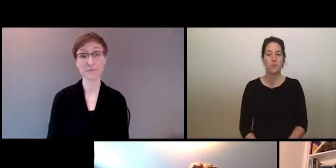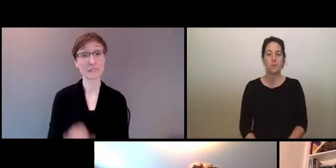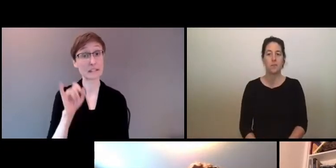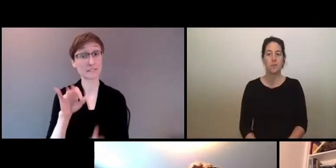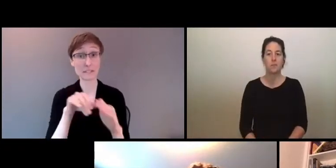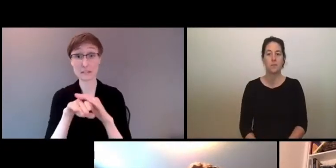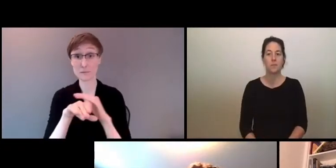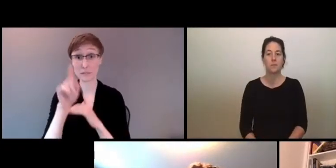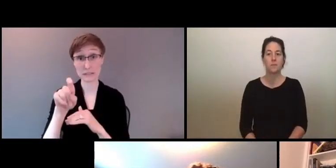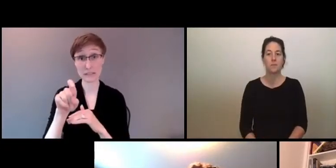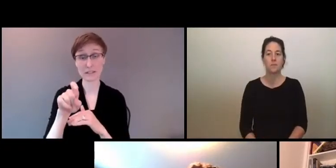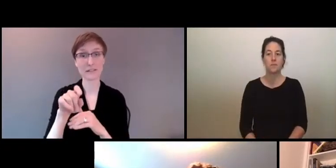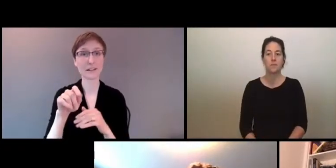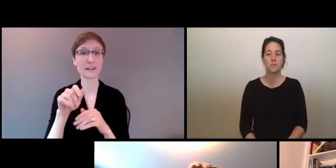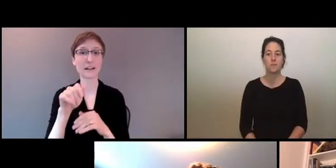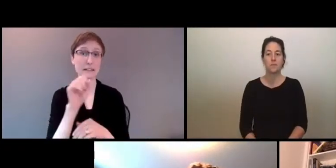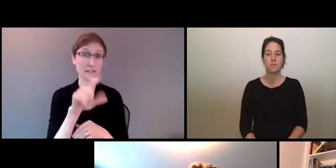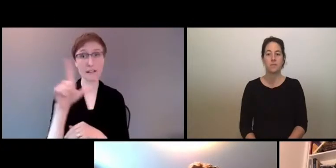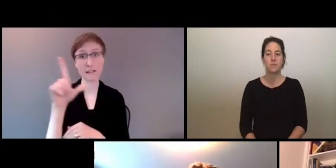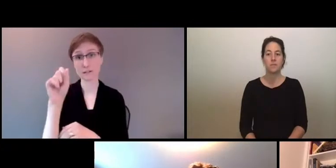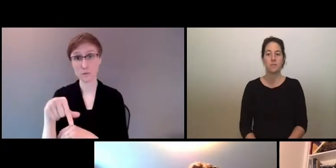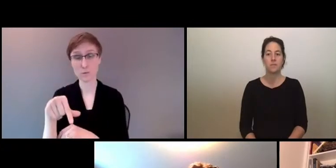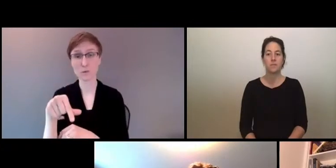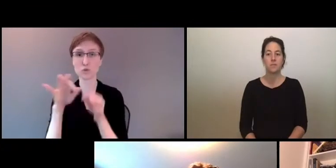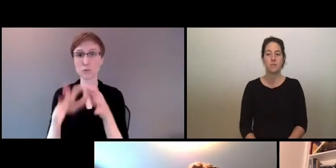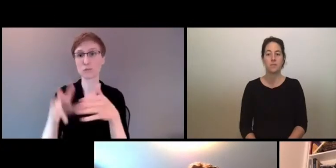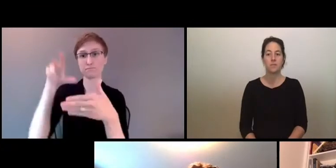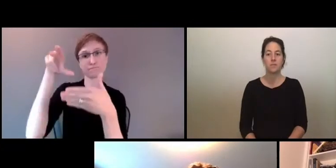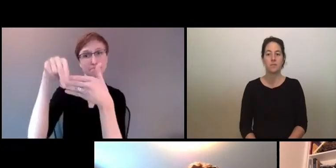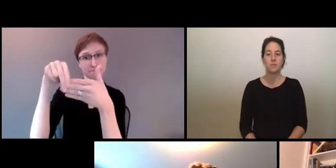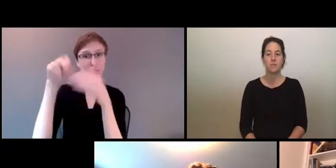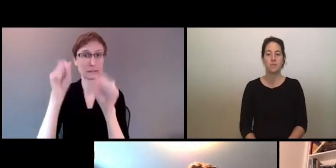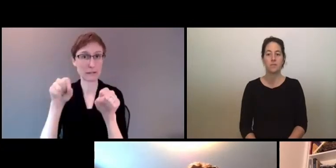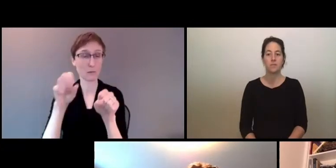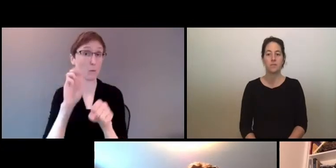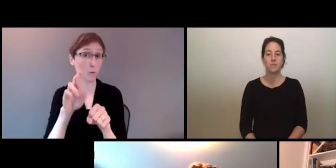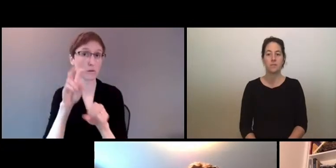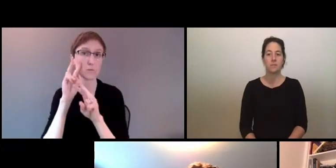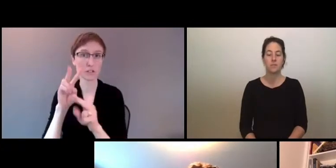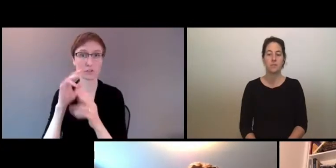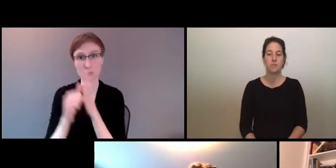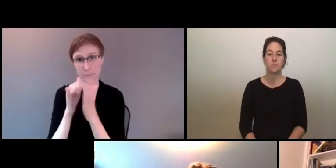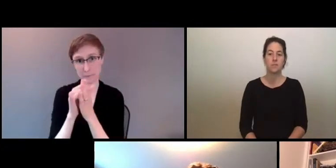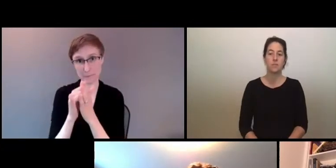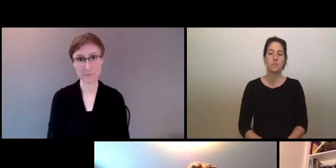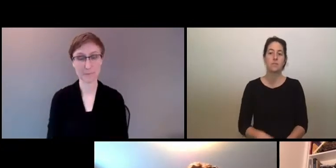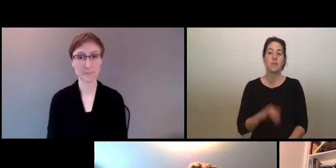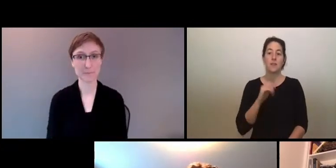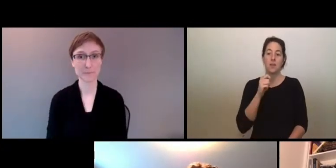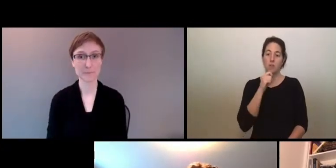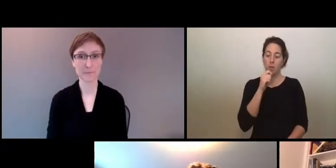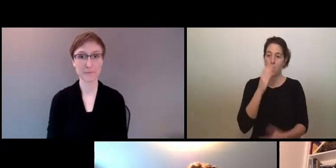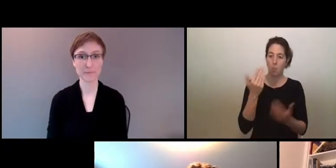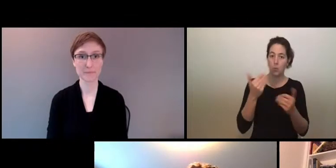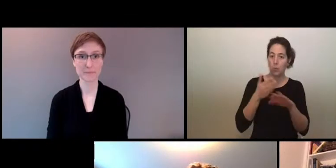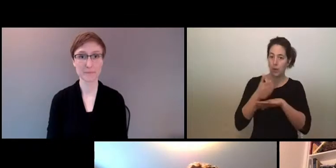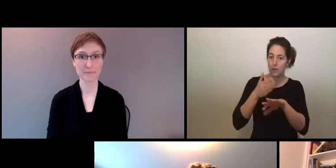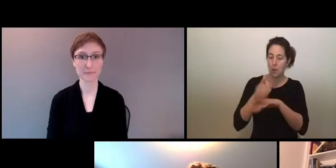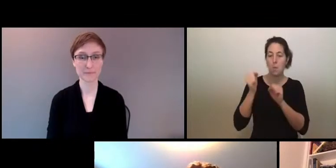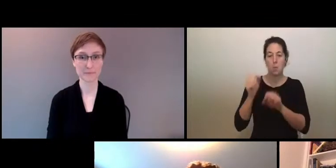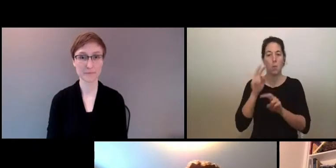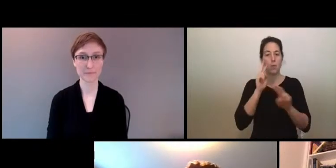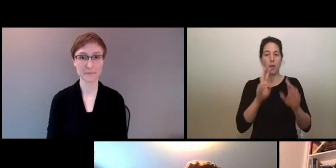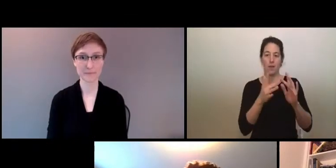the interpreters or follow along on the YouTube stream. Les journalistes ayant des besoins en matière d'accessibilité peuvent avoir recours aux interprètes